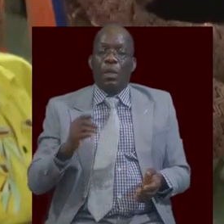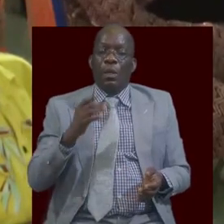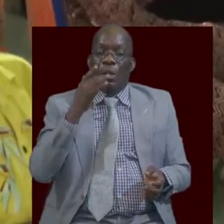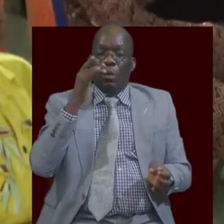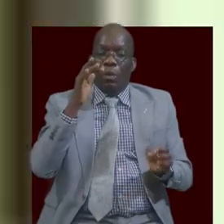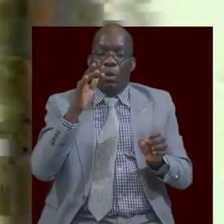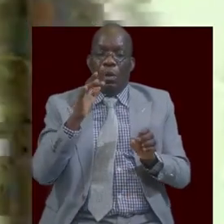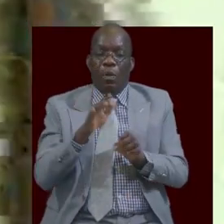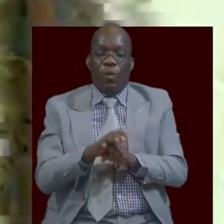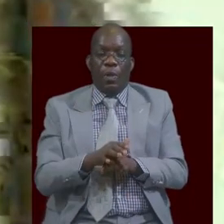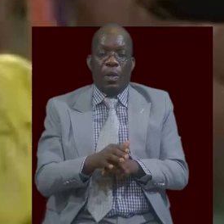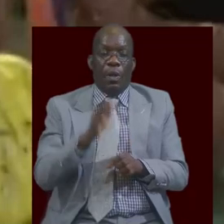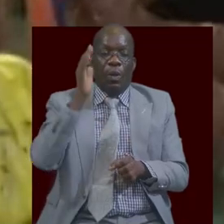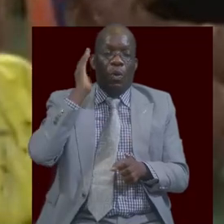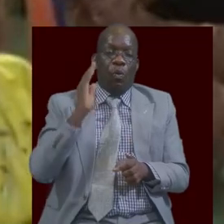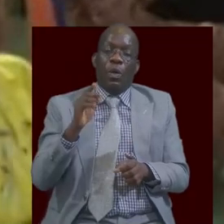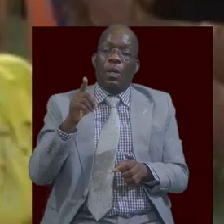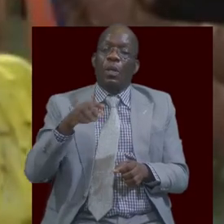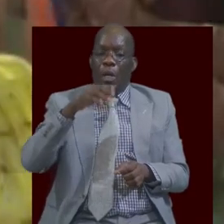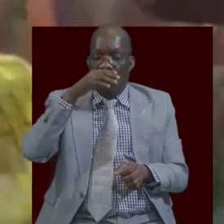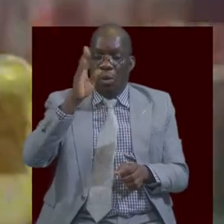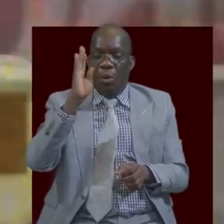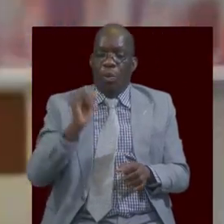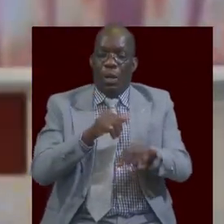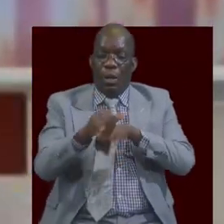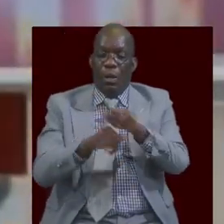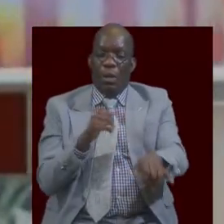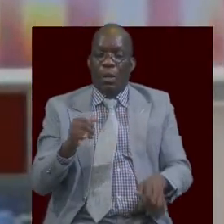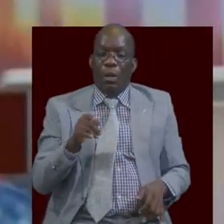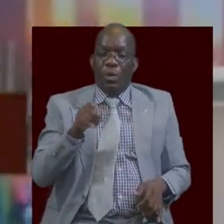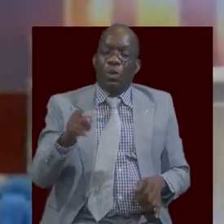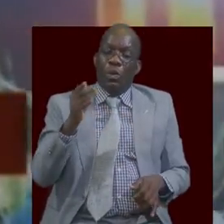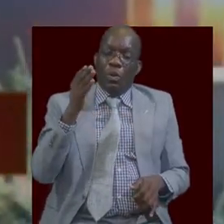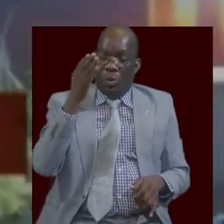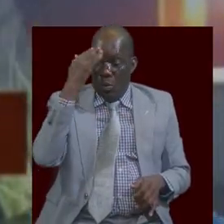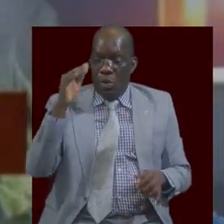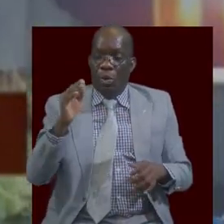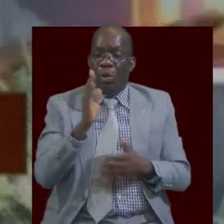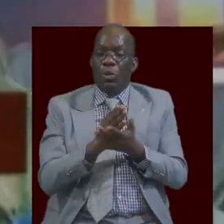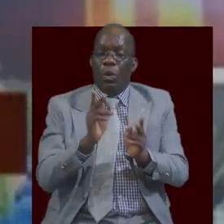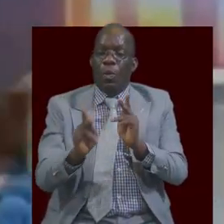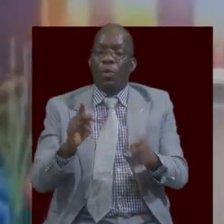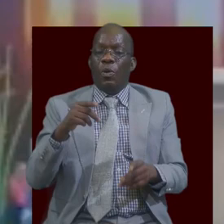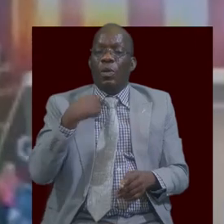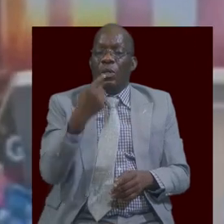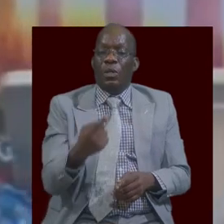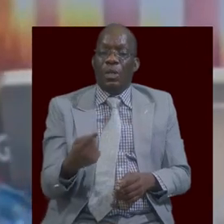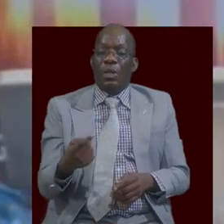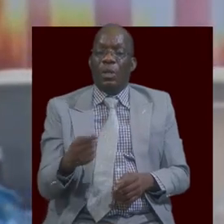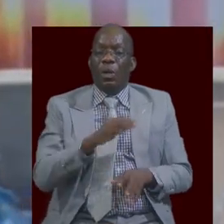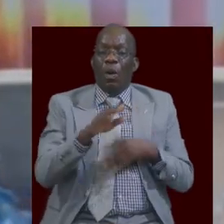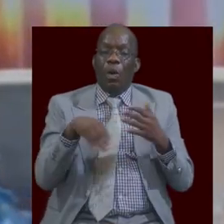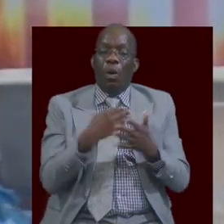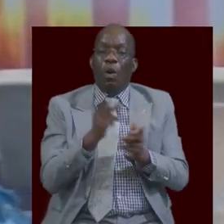by flatteries. Hold on. You know, some people say, all the people around me